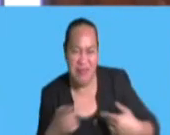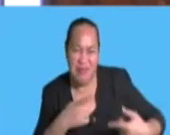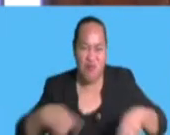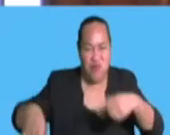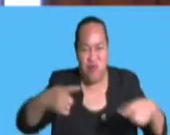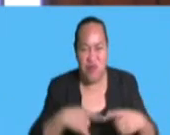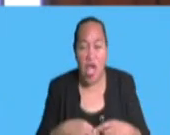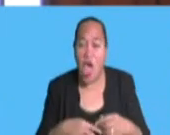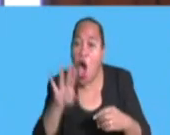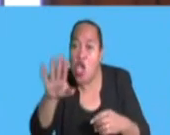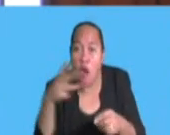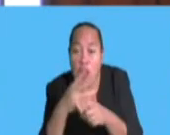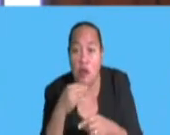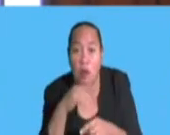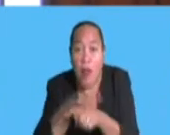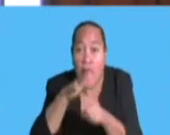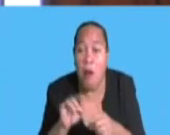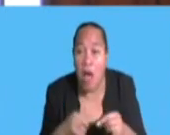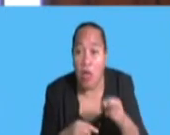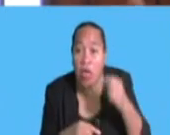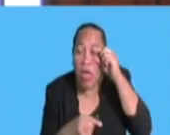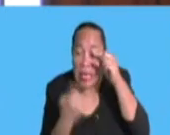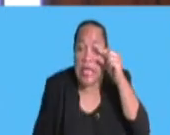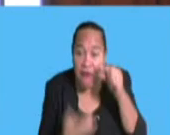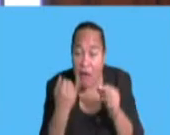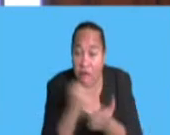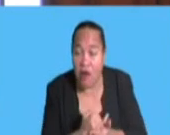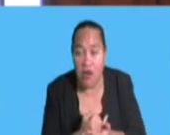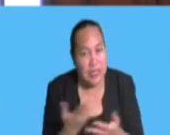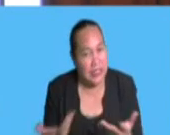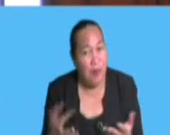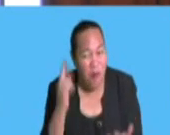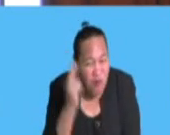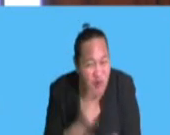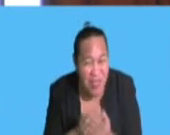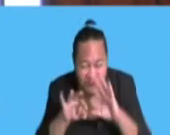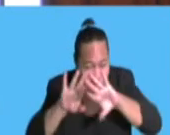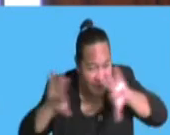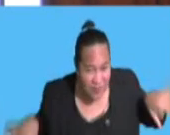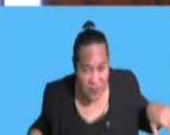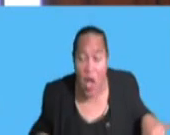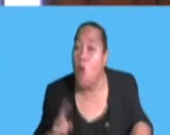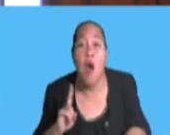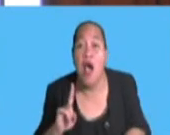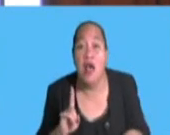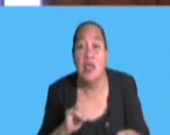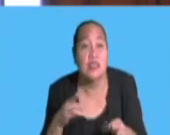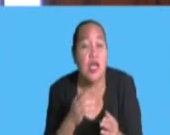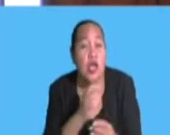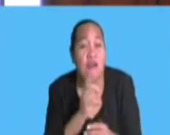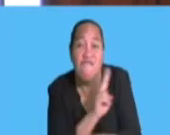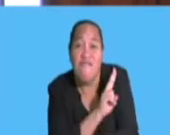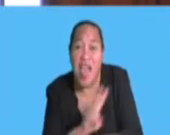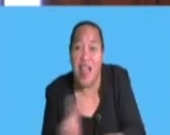other's eyes, an eye for an eye, but really, what is the universal value, Honorable Speaker, that binds us all? It's love.